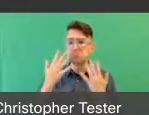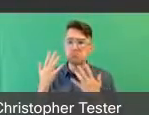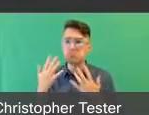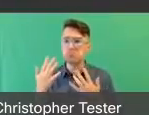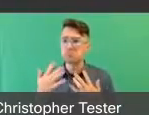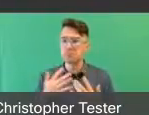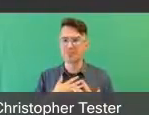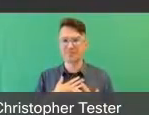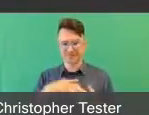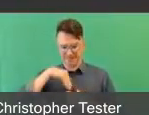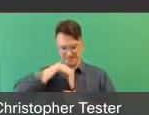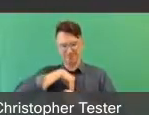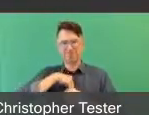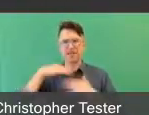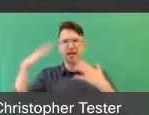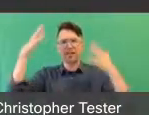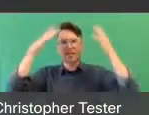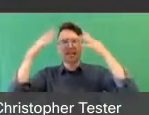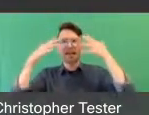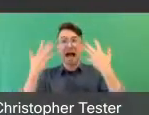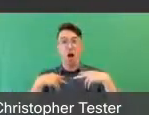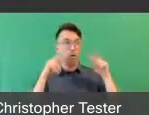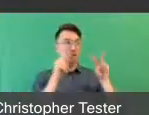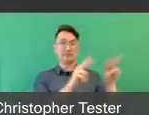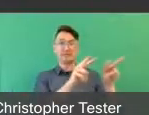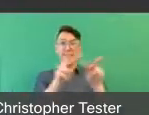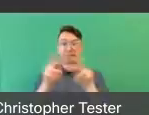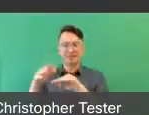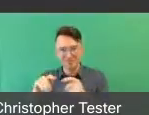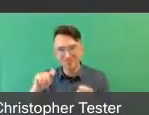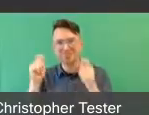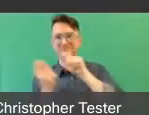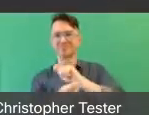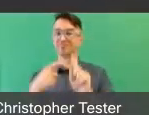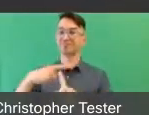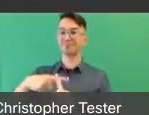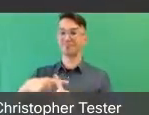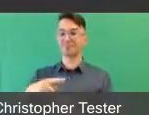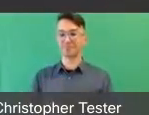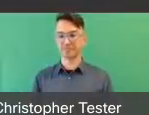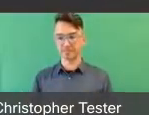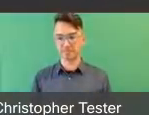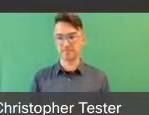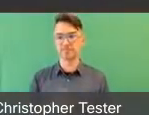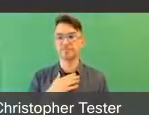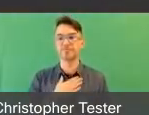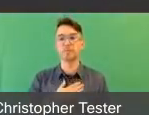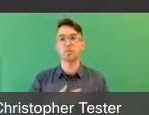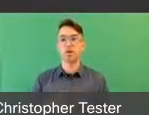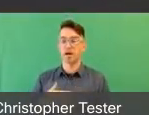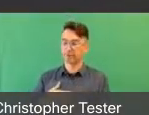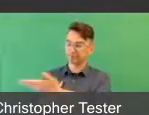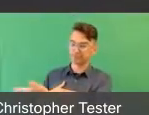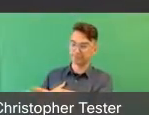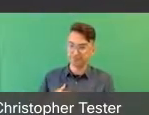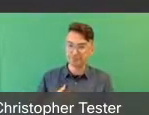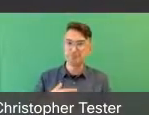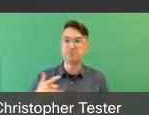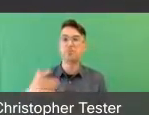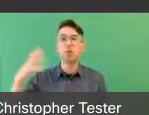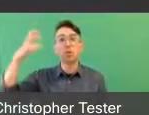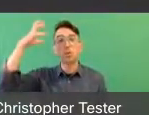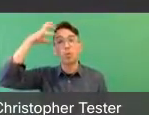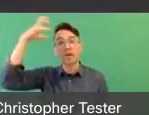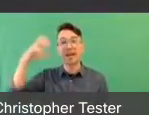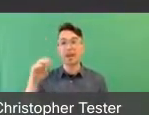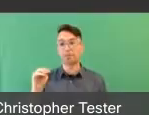the Belgians. Thank you for being here and making time to discuss with us today. How young people adapt to the pandemic has a strong impact